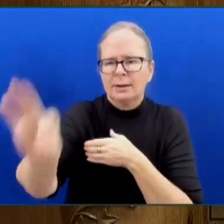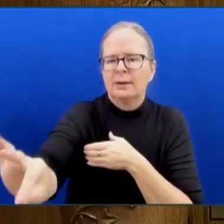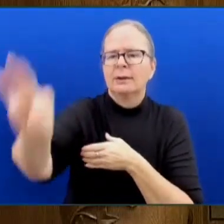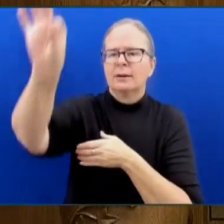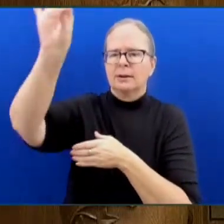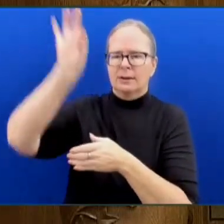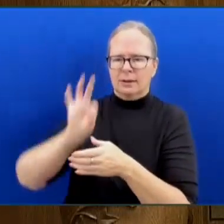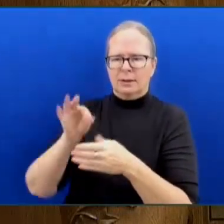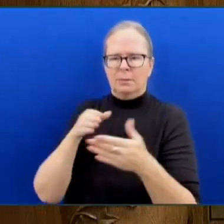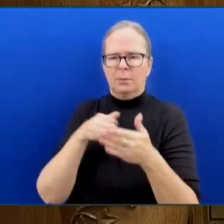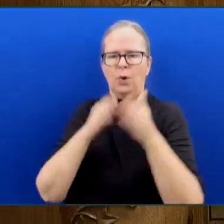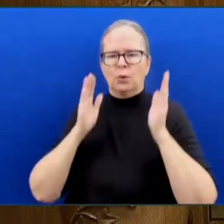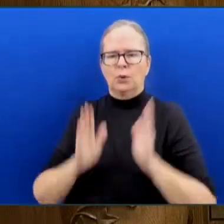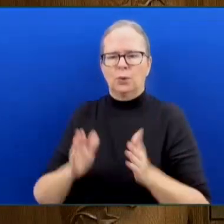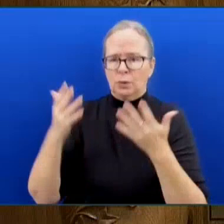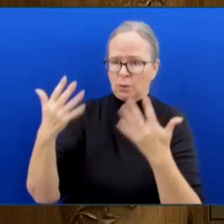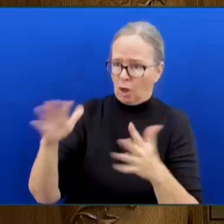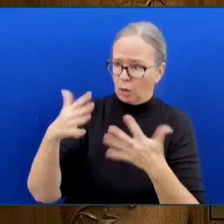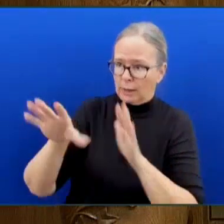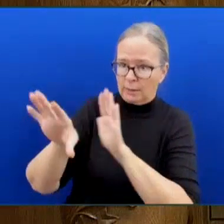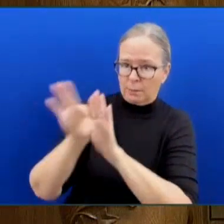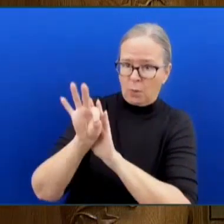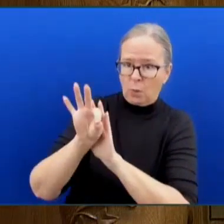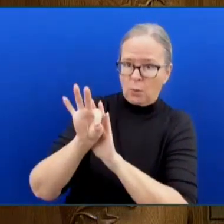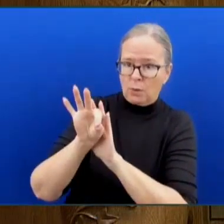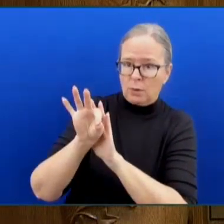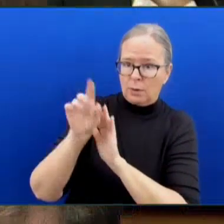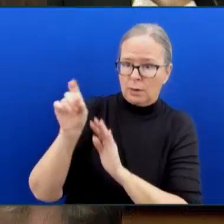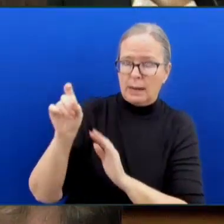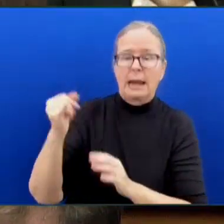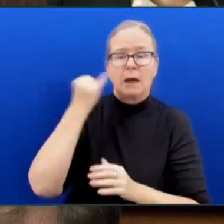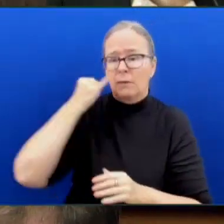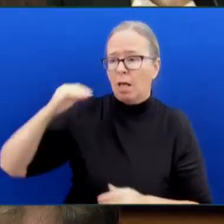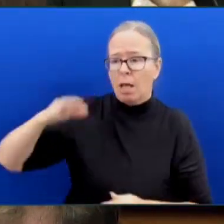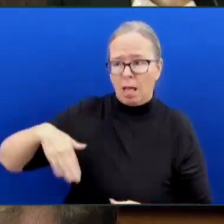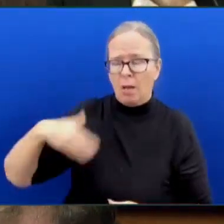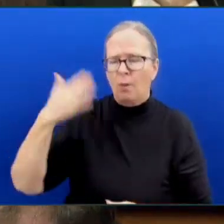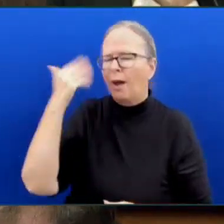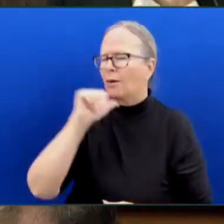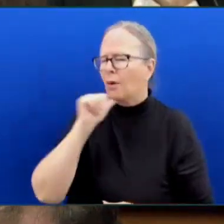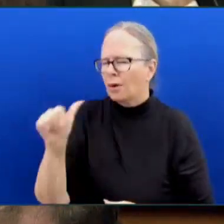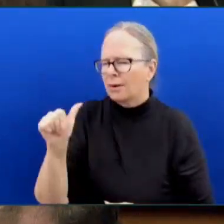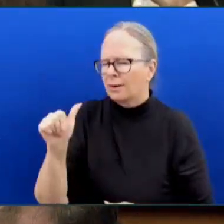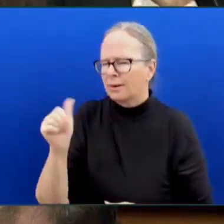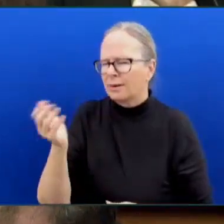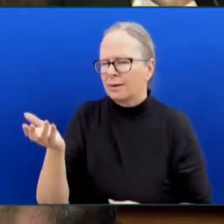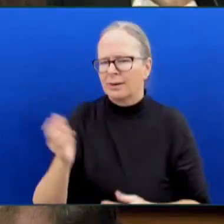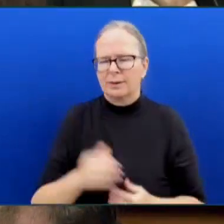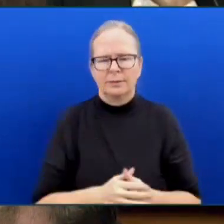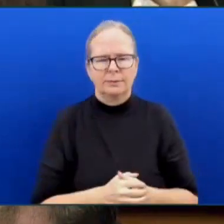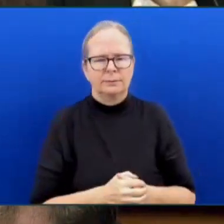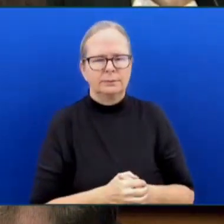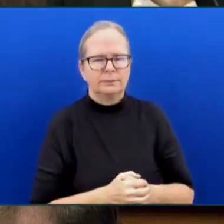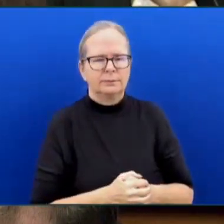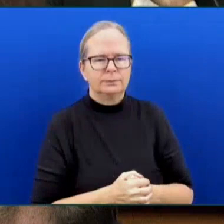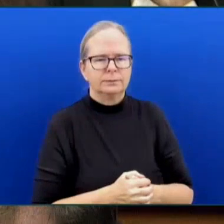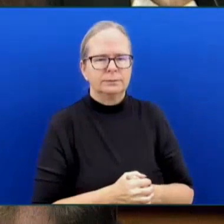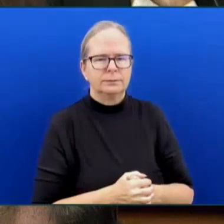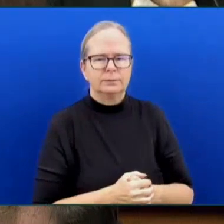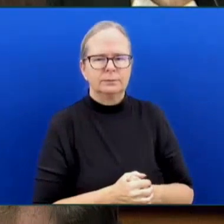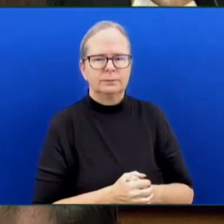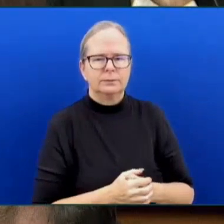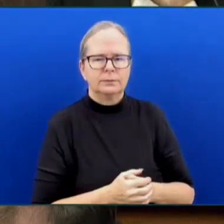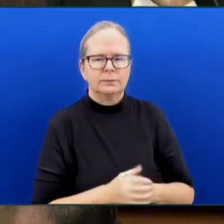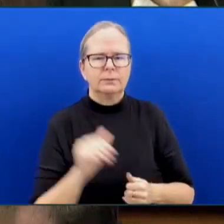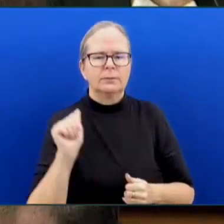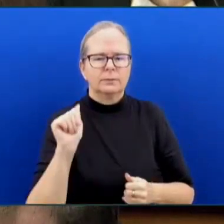Attorney General. Thanks for the question, Mr. Speaker. I'm not going to comment here in the House on any form of investigation that the police are doing, and the